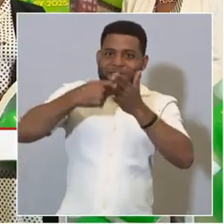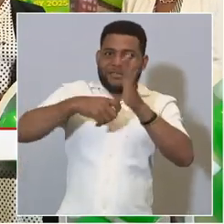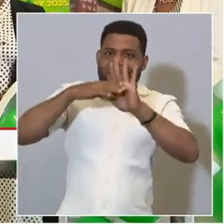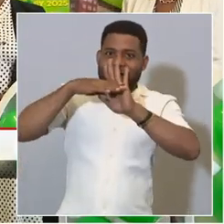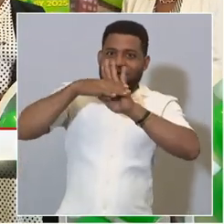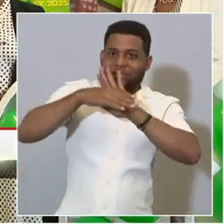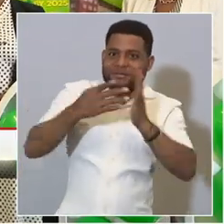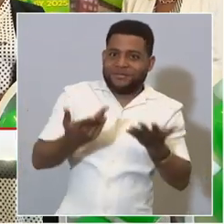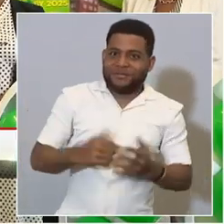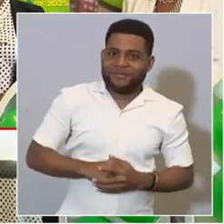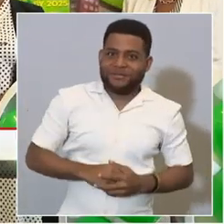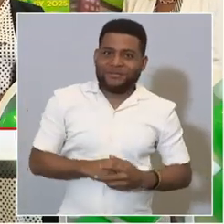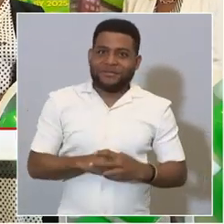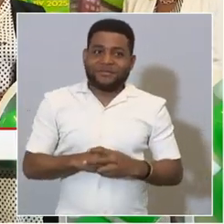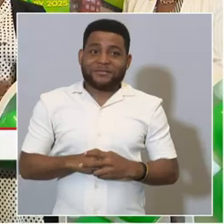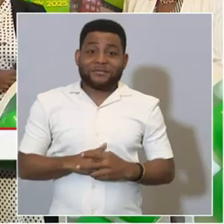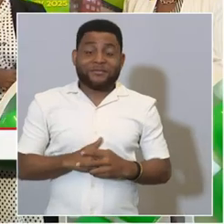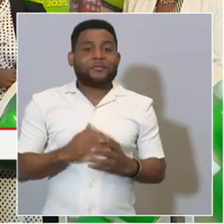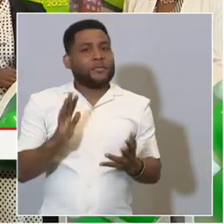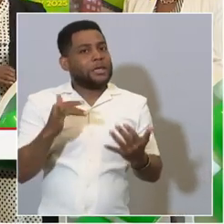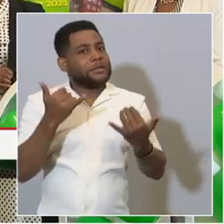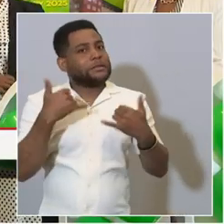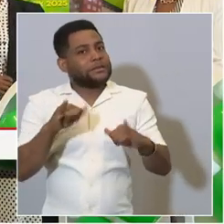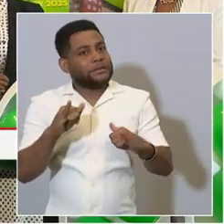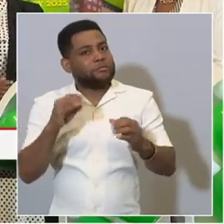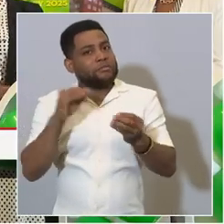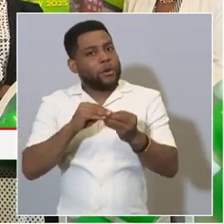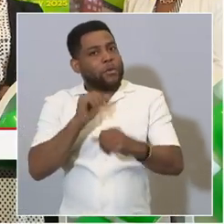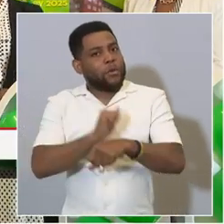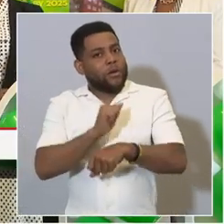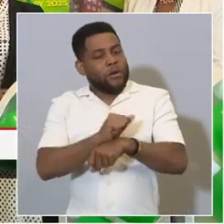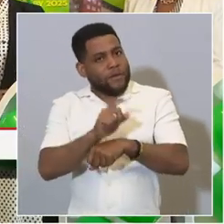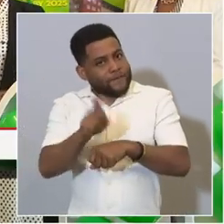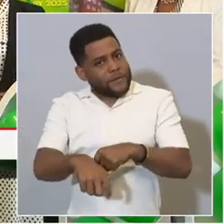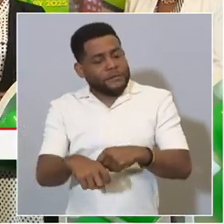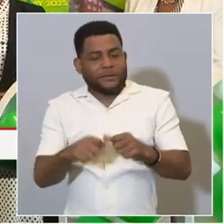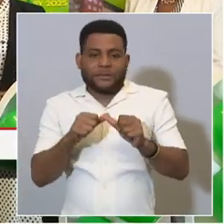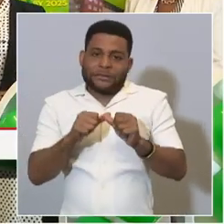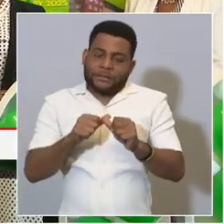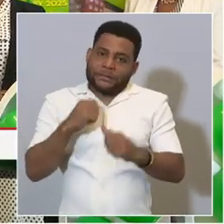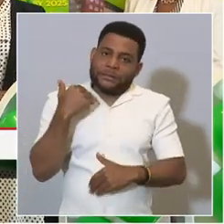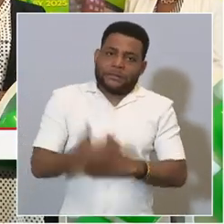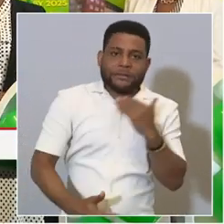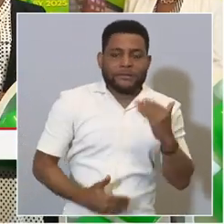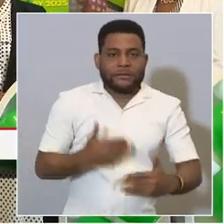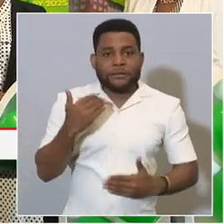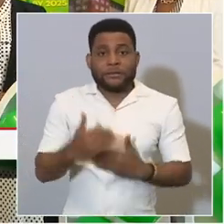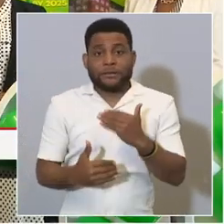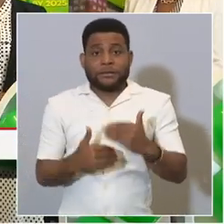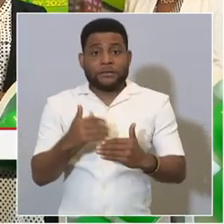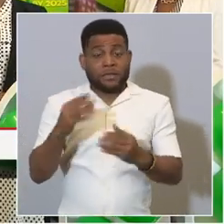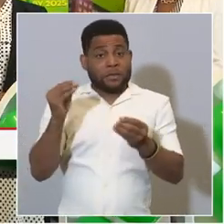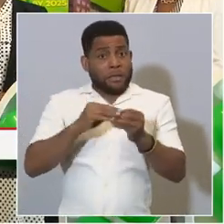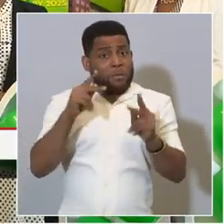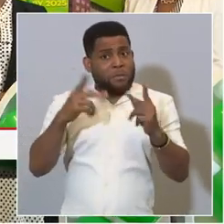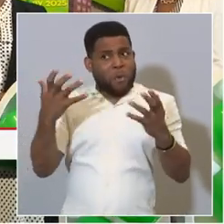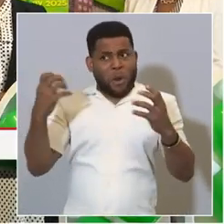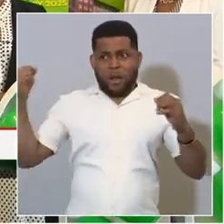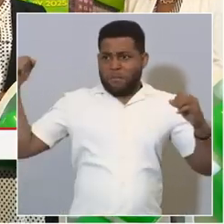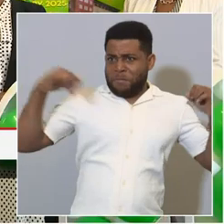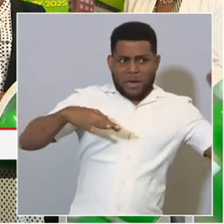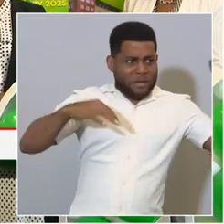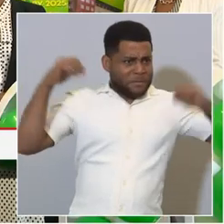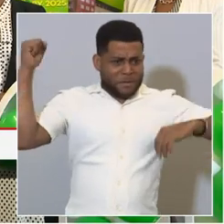we know we have more work to do. Most people want to live, more people want to live in our great city, and that's